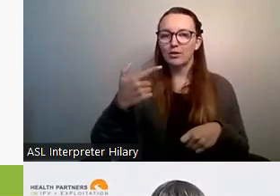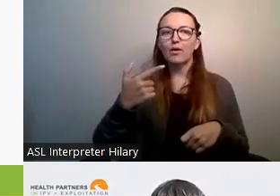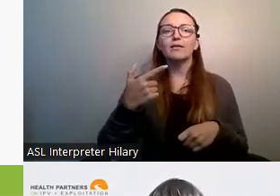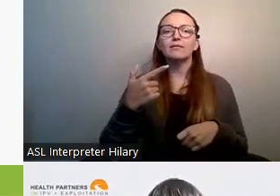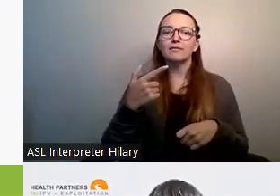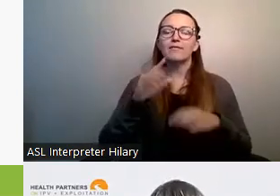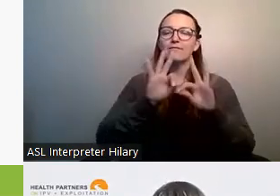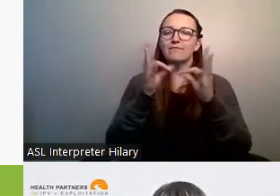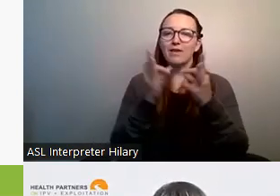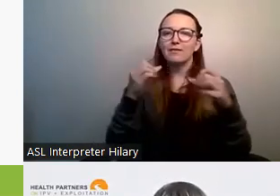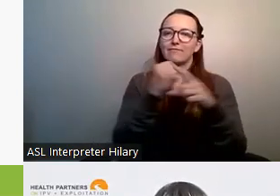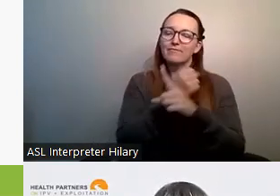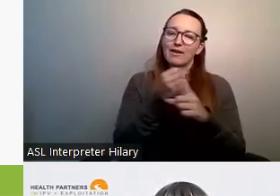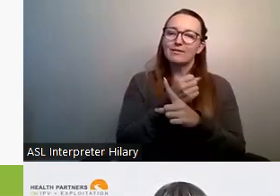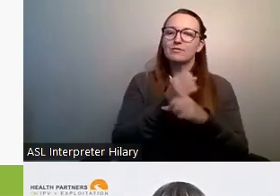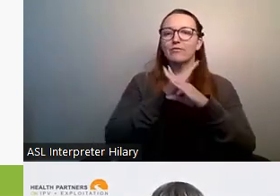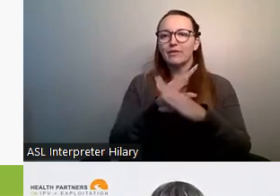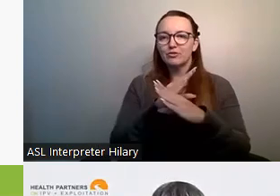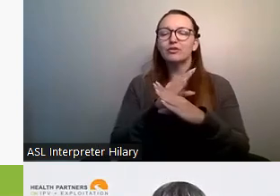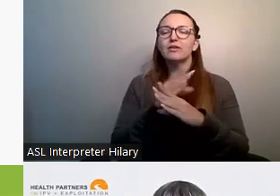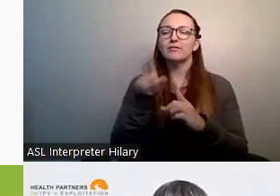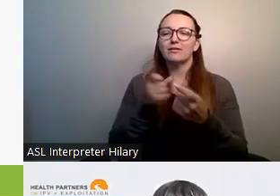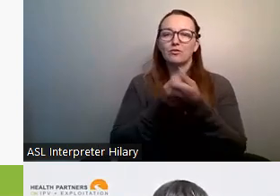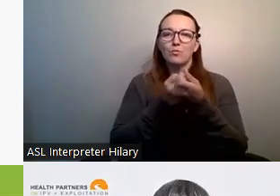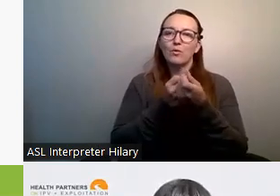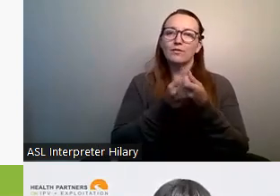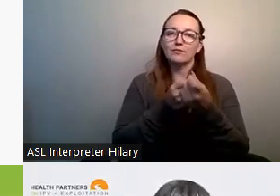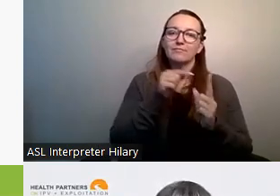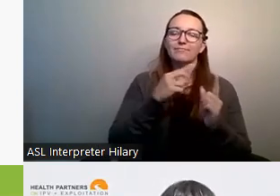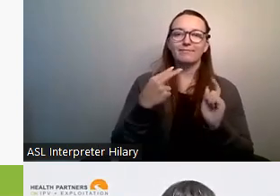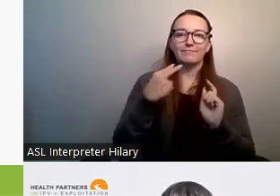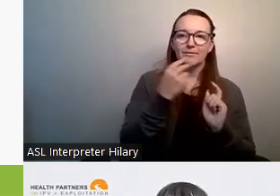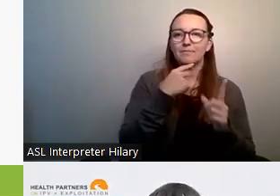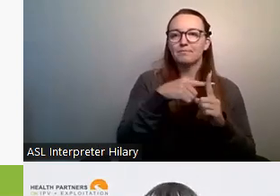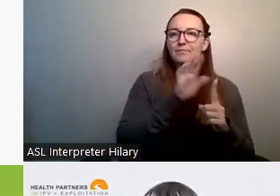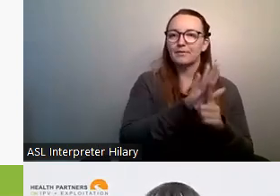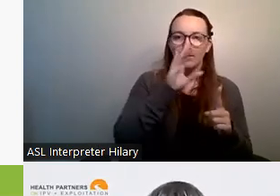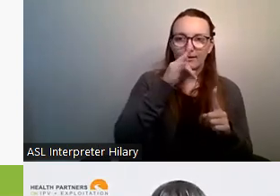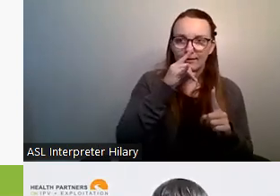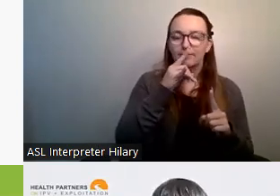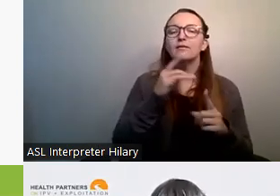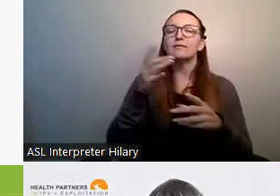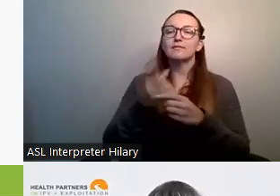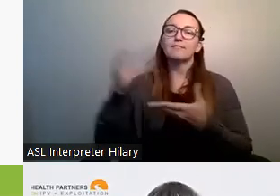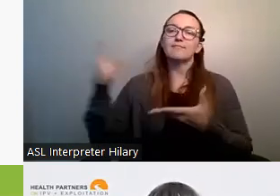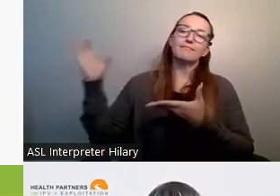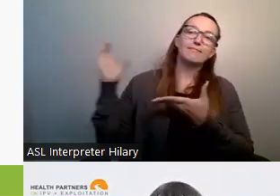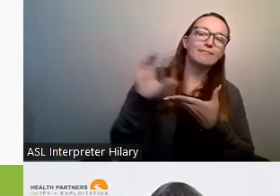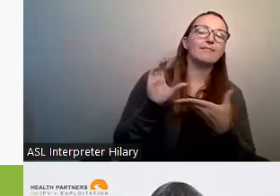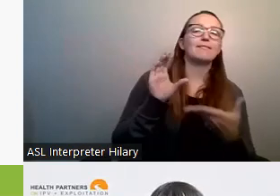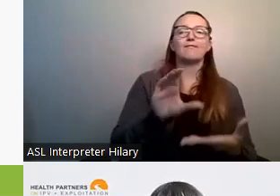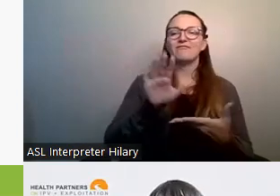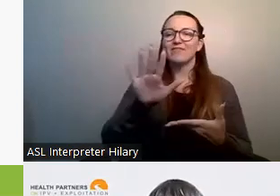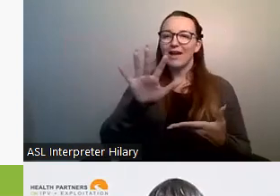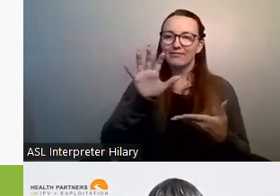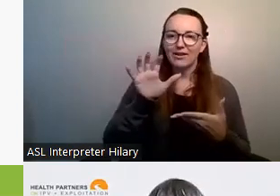Act, which supports victims of domestic violence and their children, nationally received a historic investment of $550